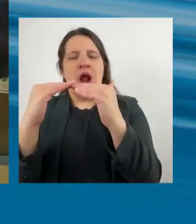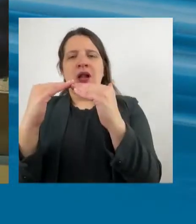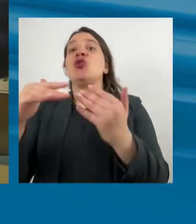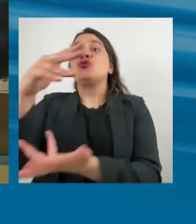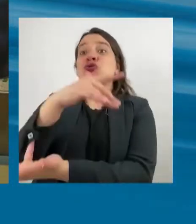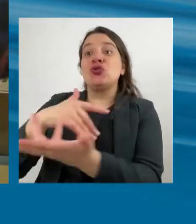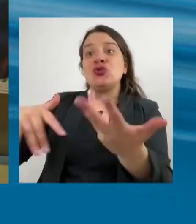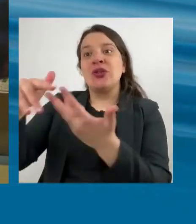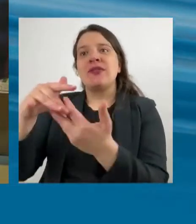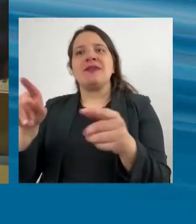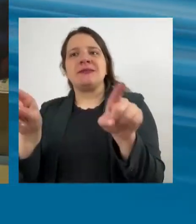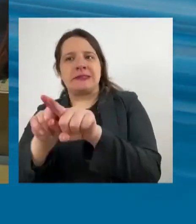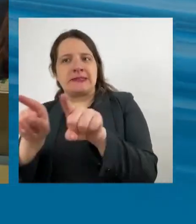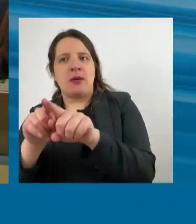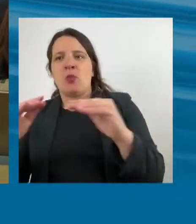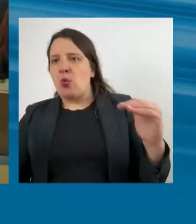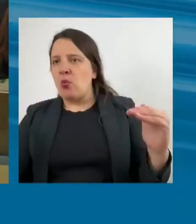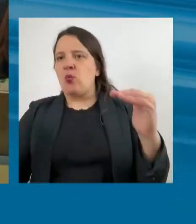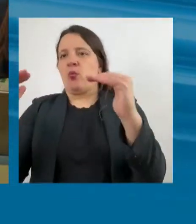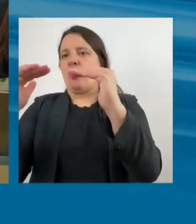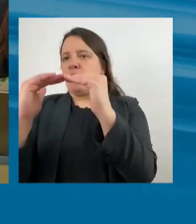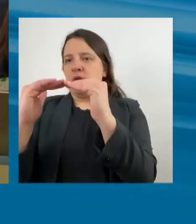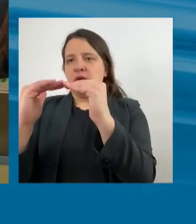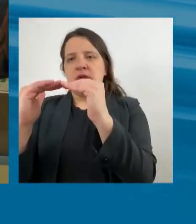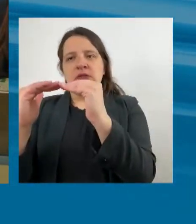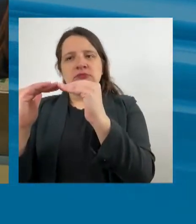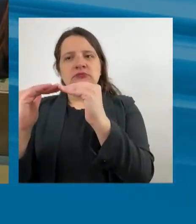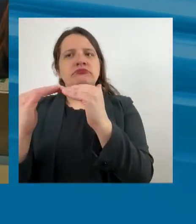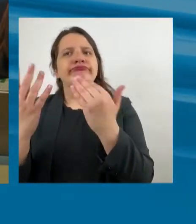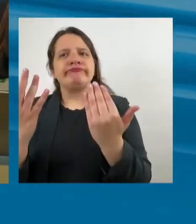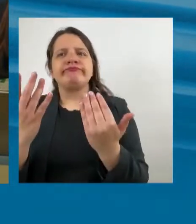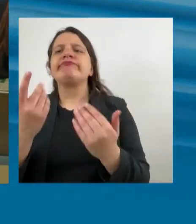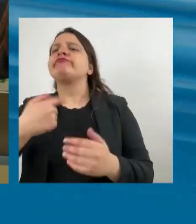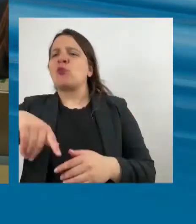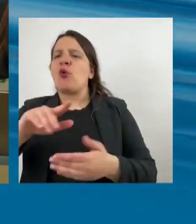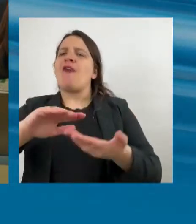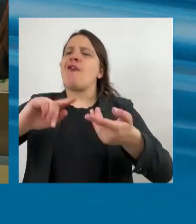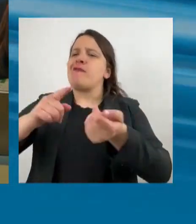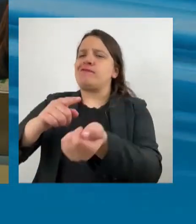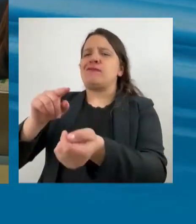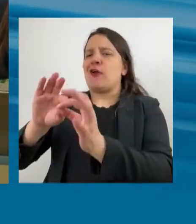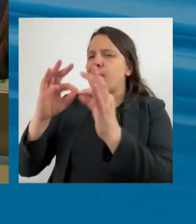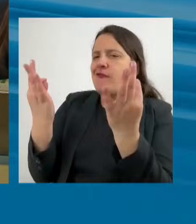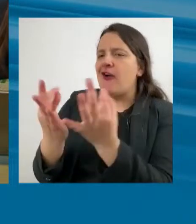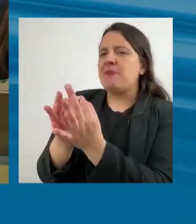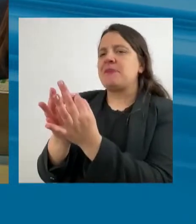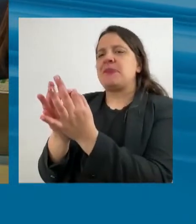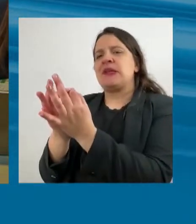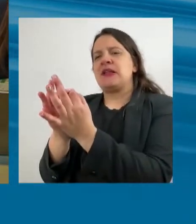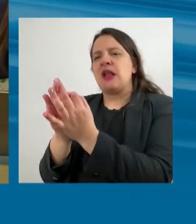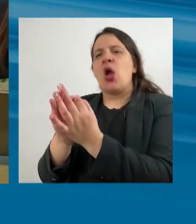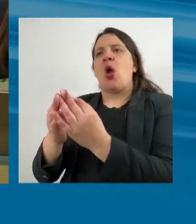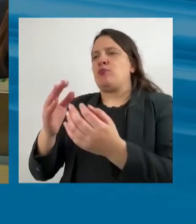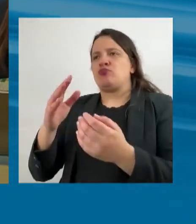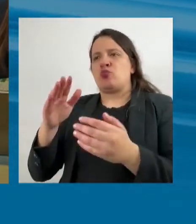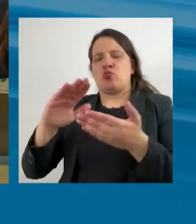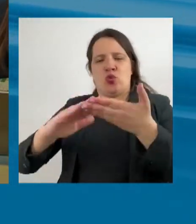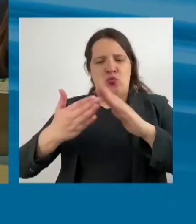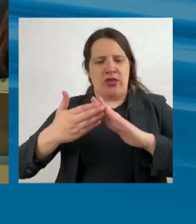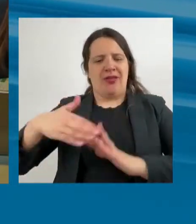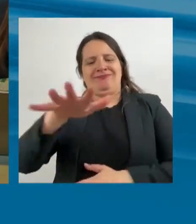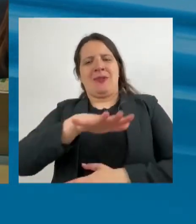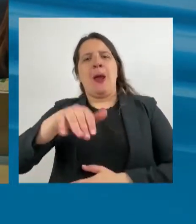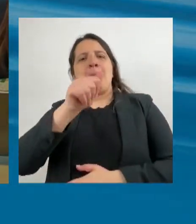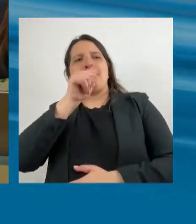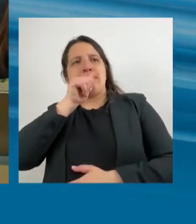tasks between men and women at home and society, and in the same society and community and the private